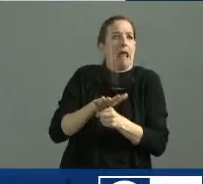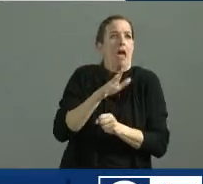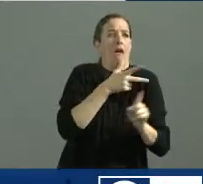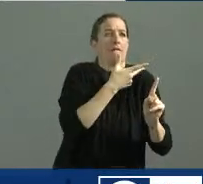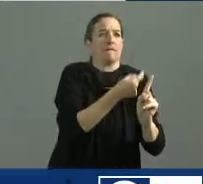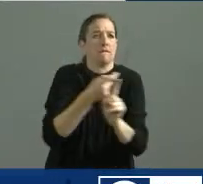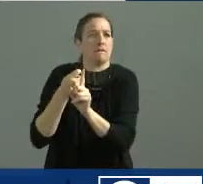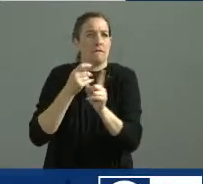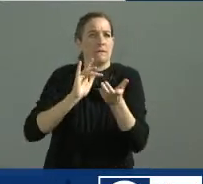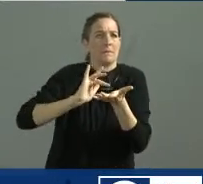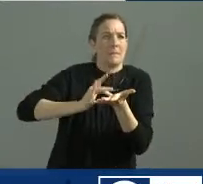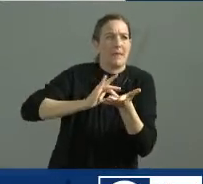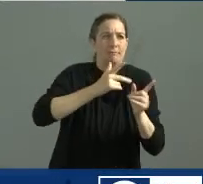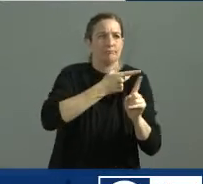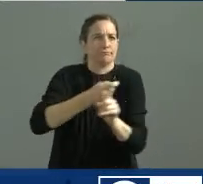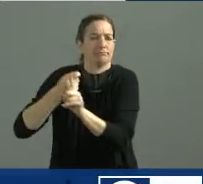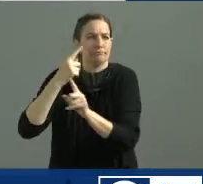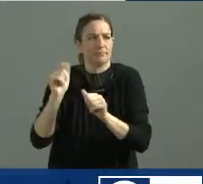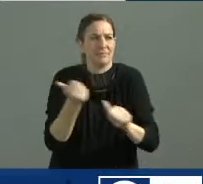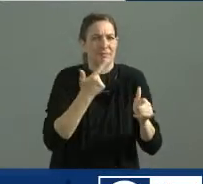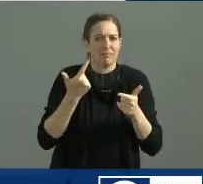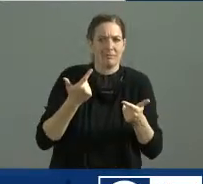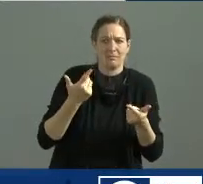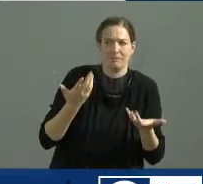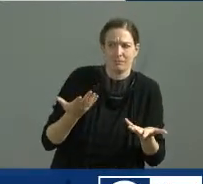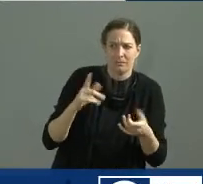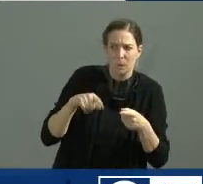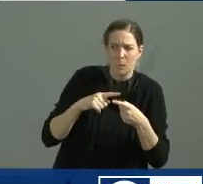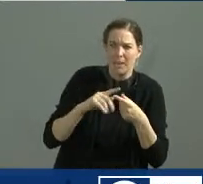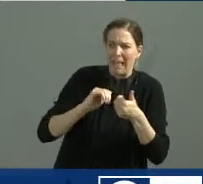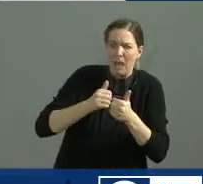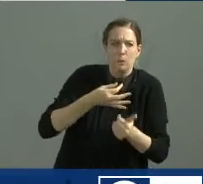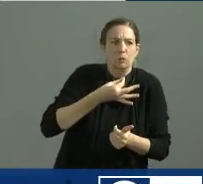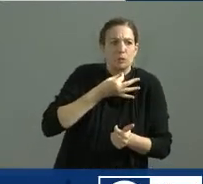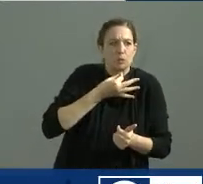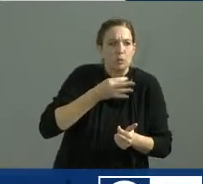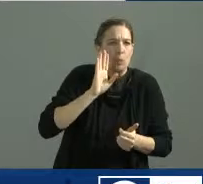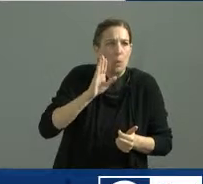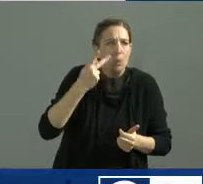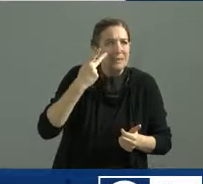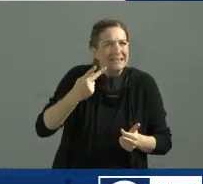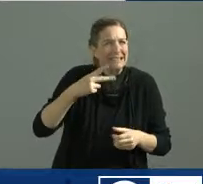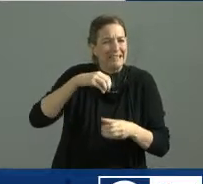see the first ones begin, especially in Maricopa County? Because